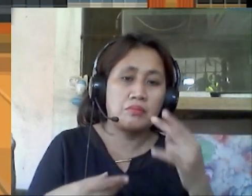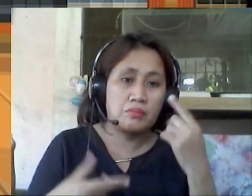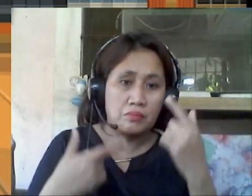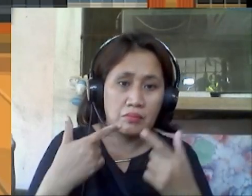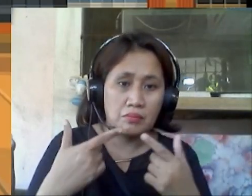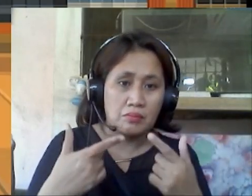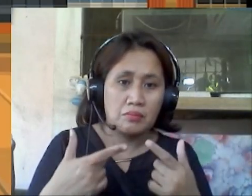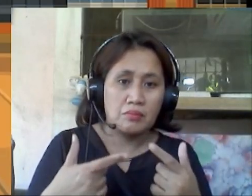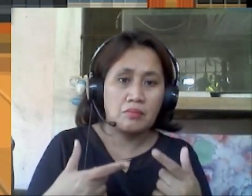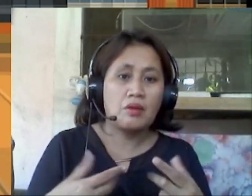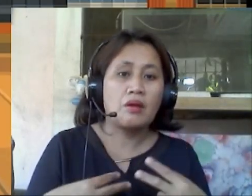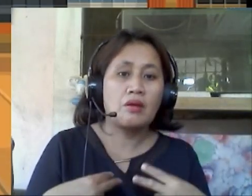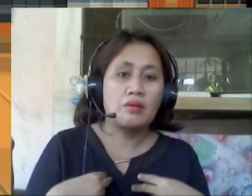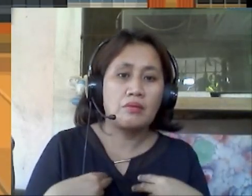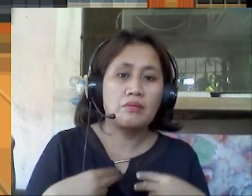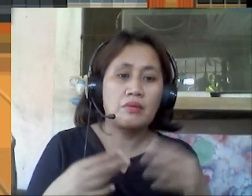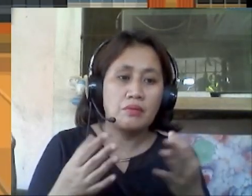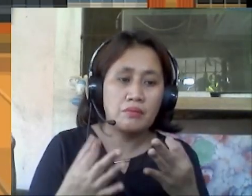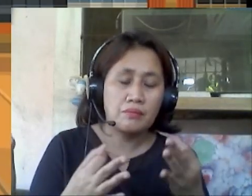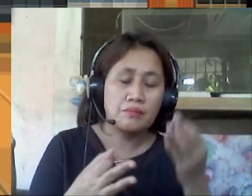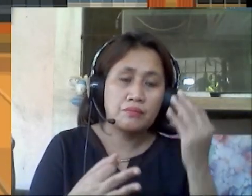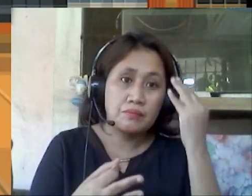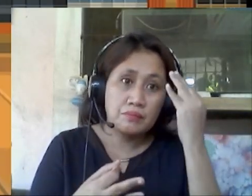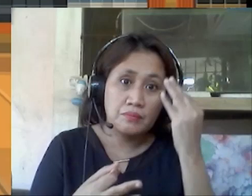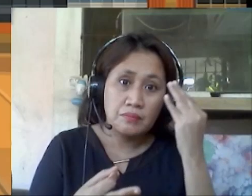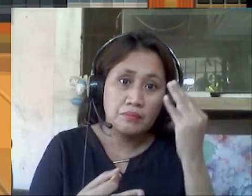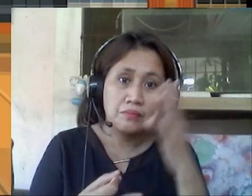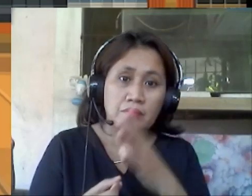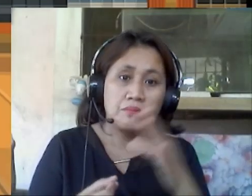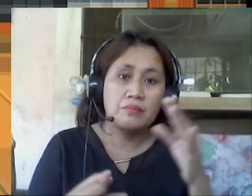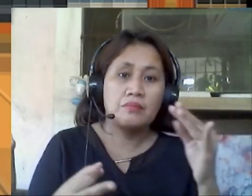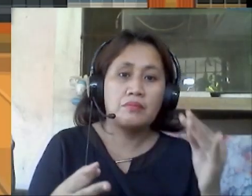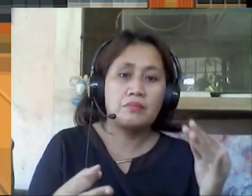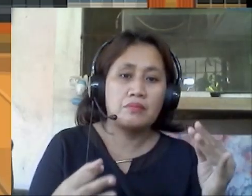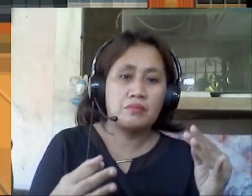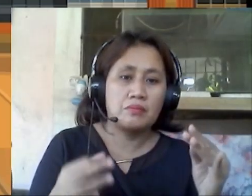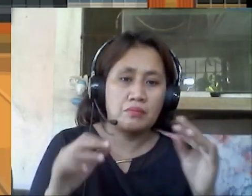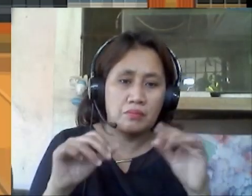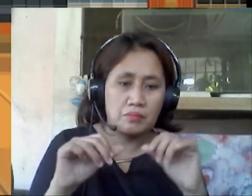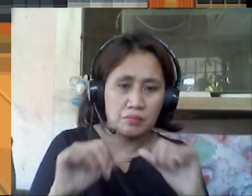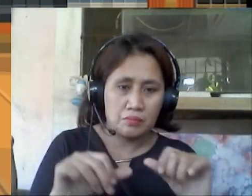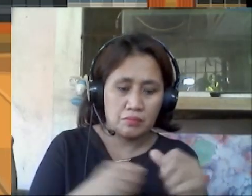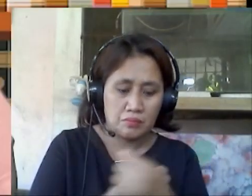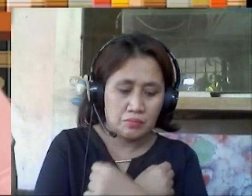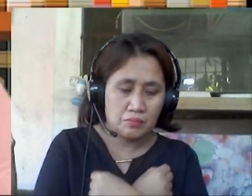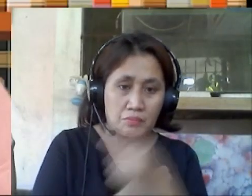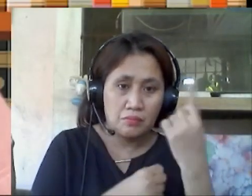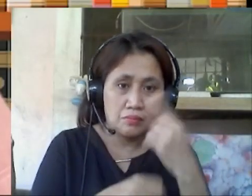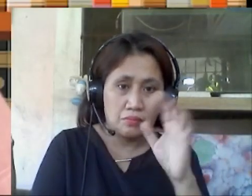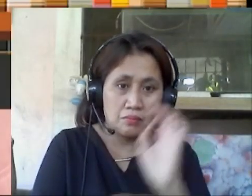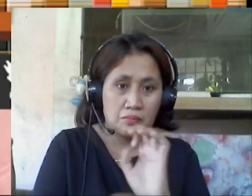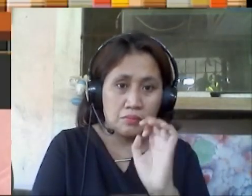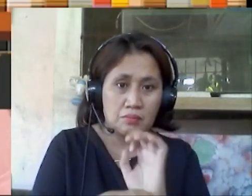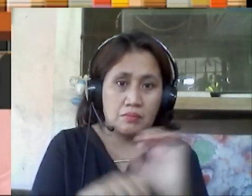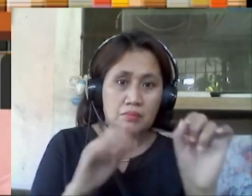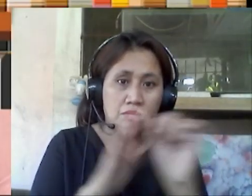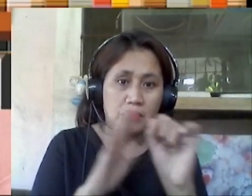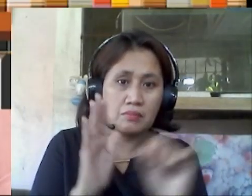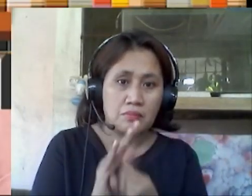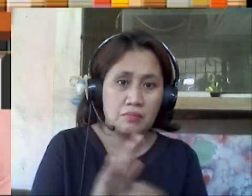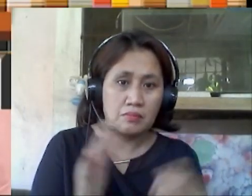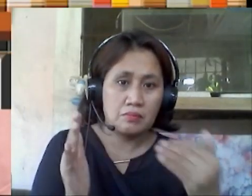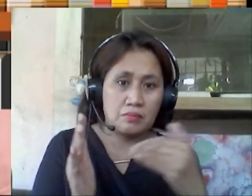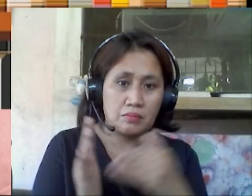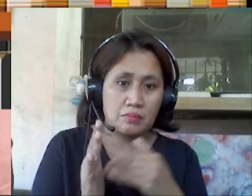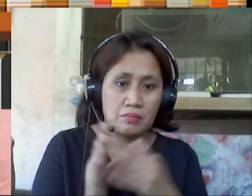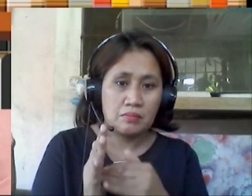that will not just feed your mind, but also nurture your love for English. Again, this is your